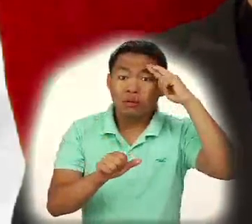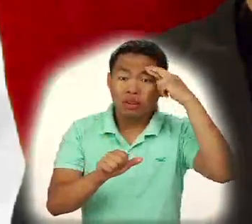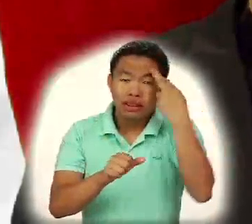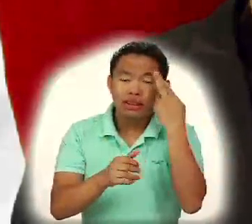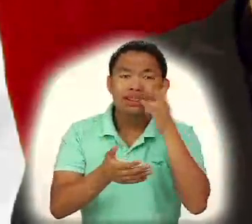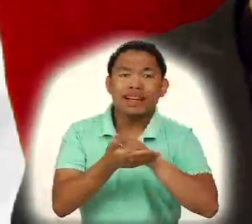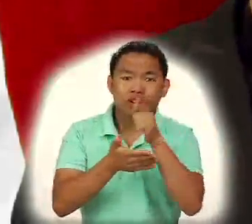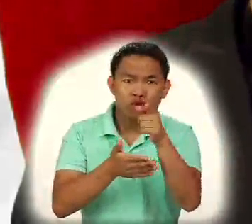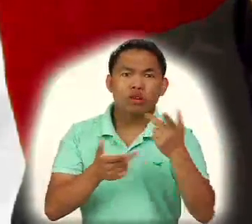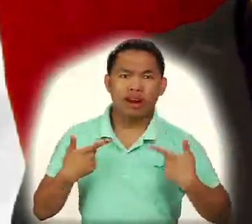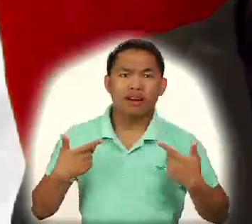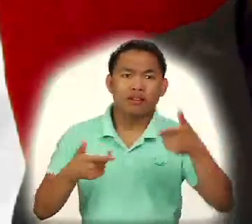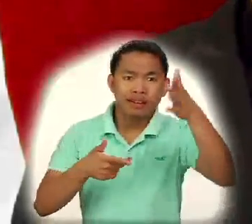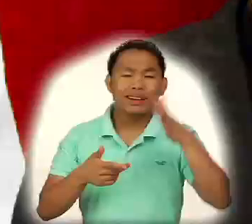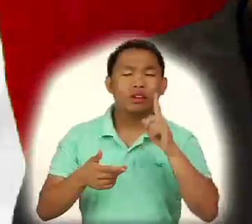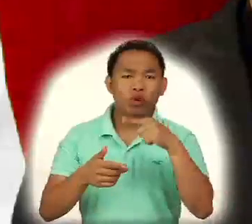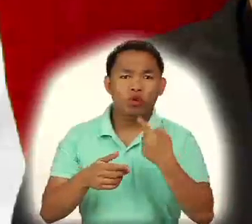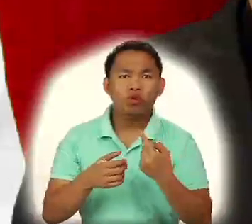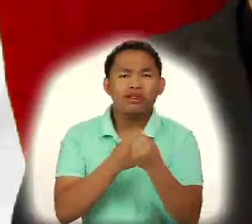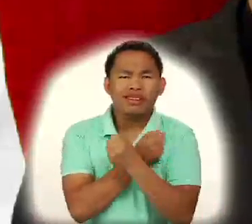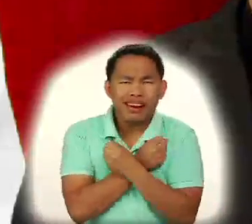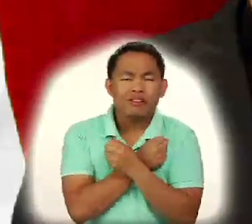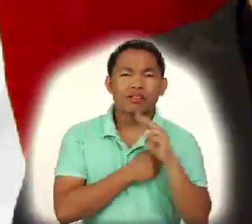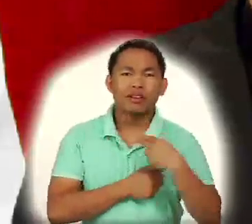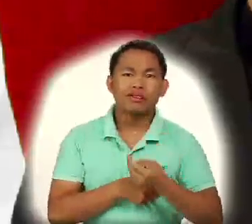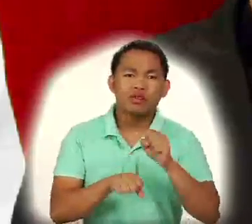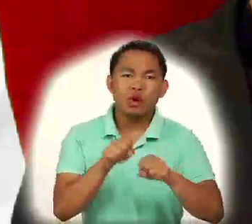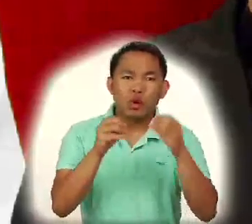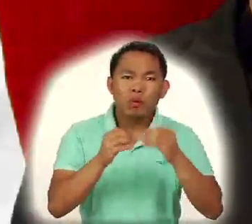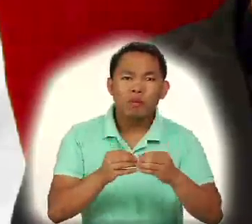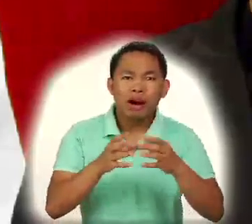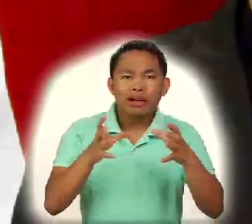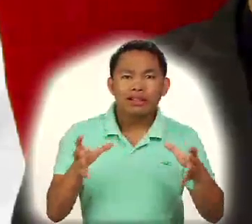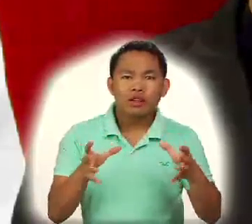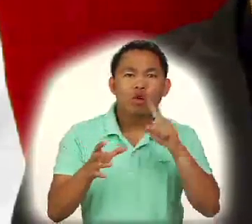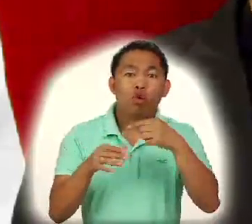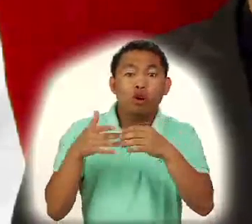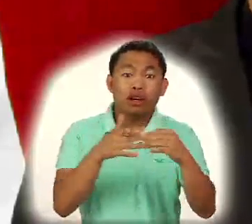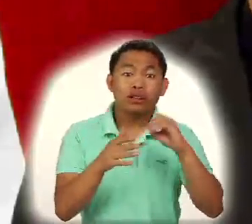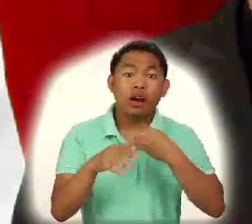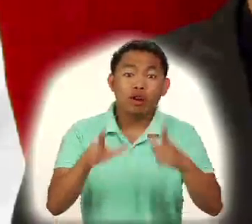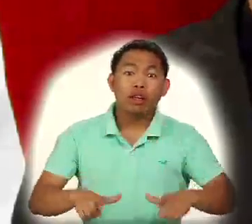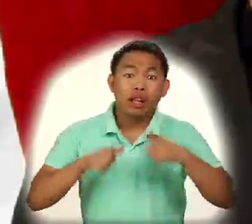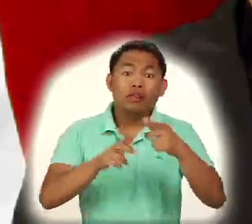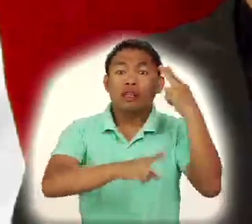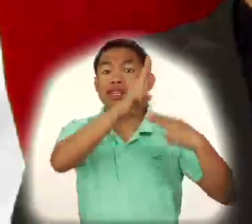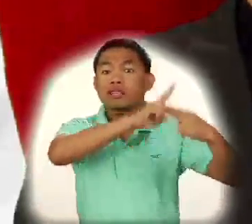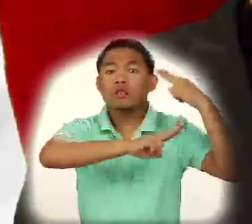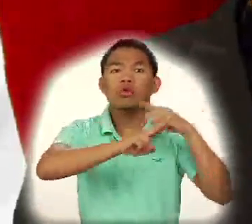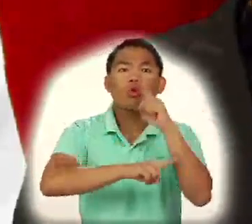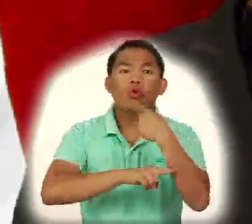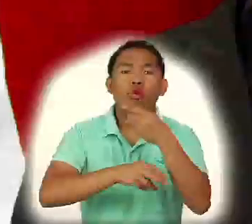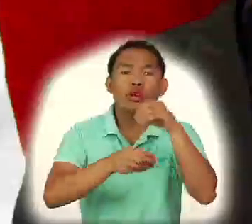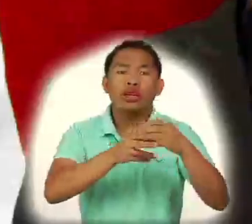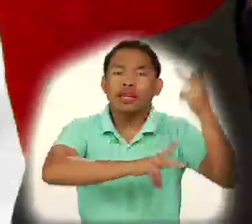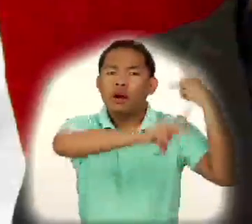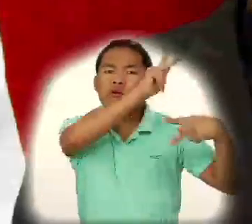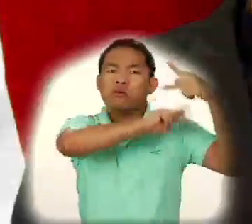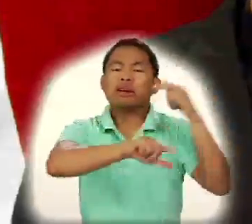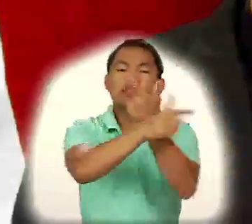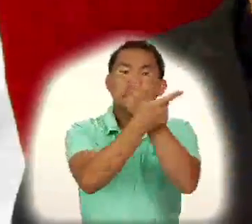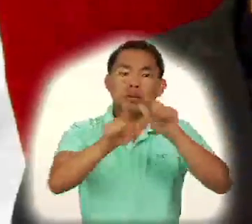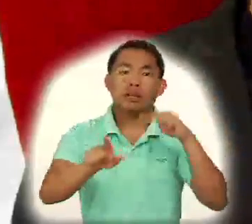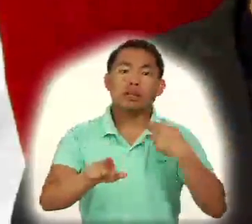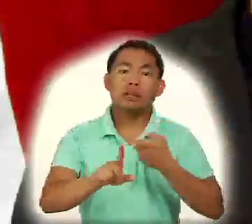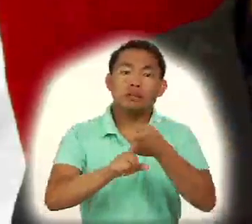we have a God who loves us so much, who guides our lives and histories, who in the past liberated